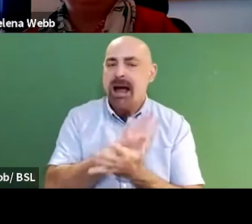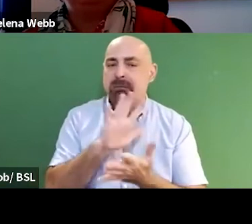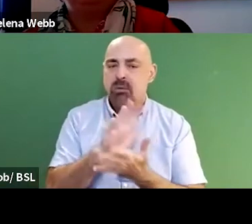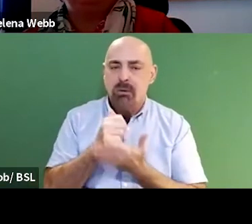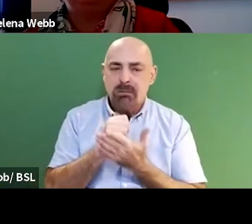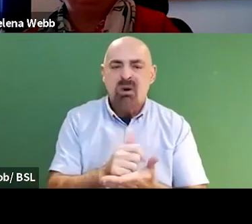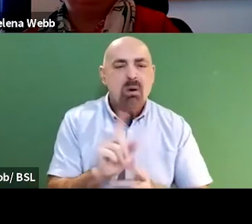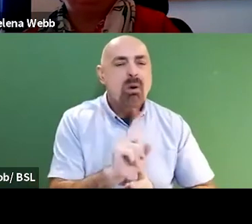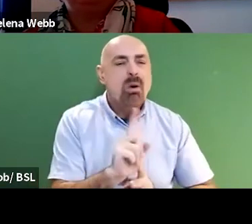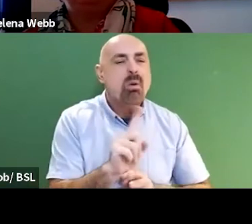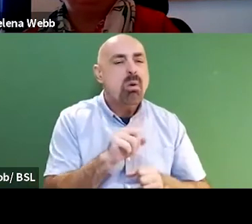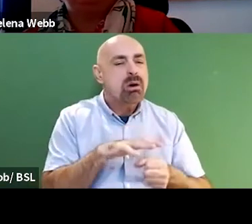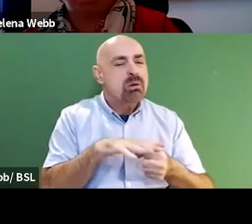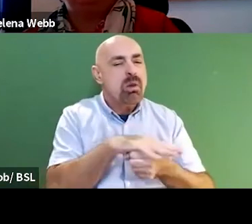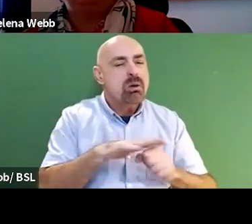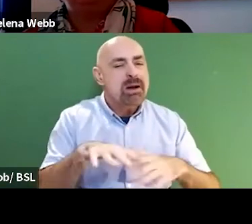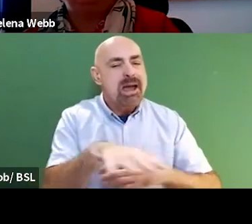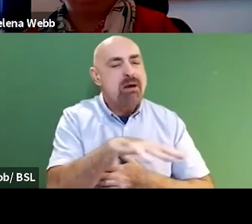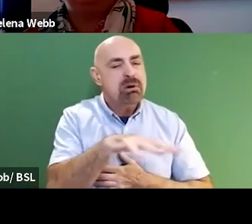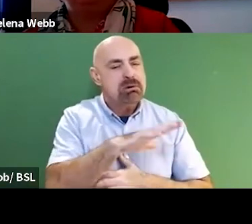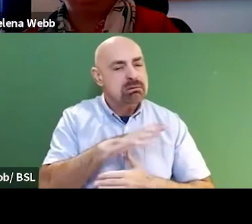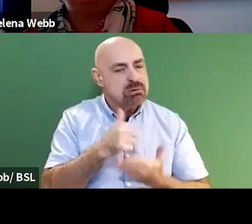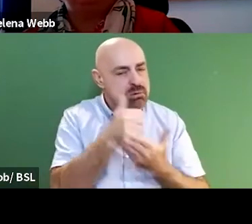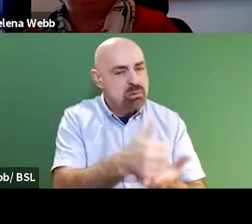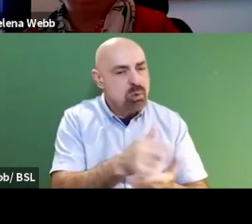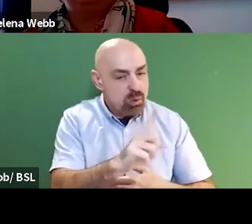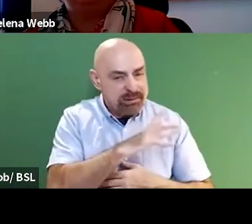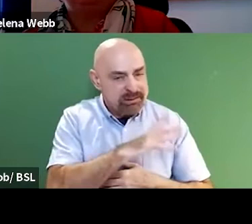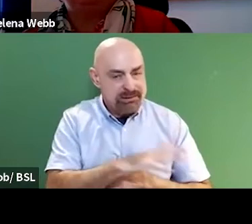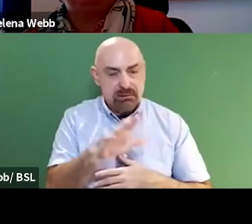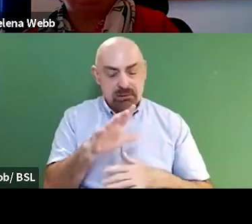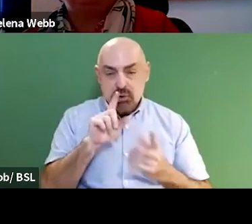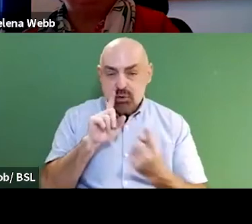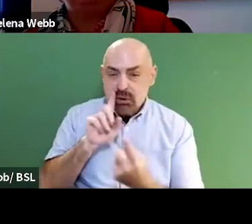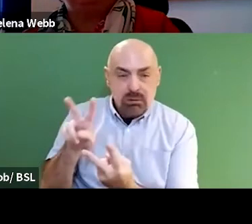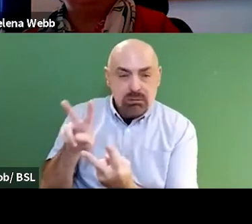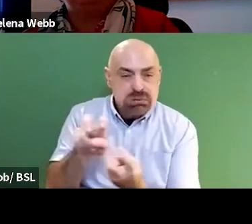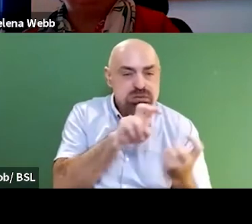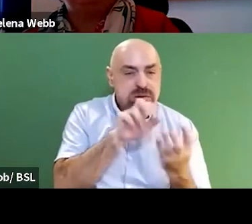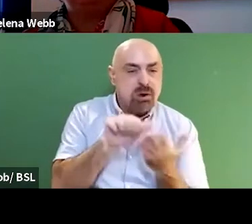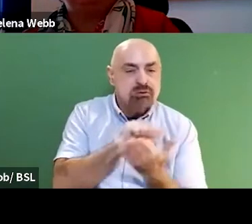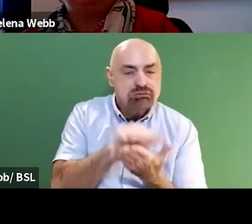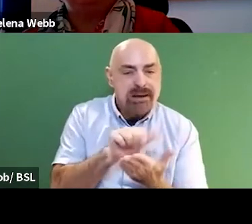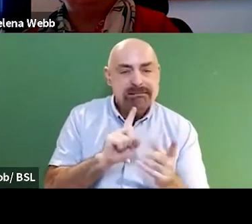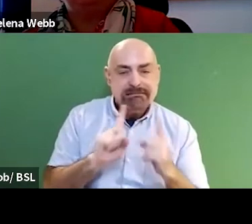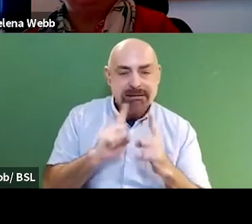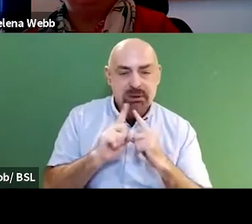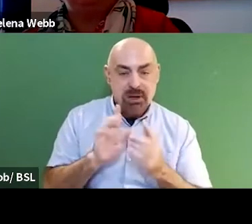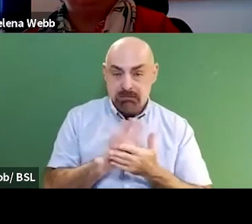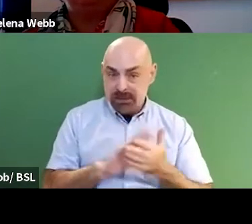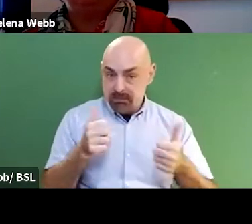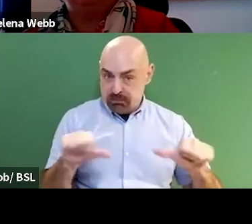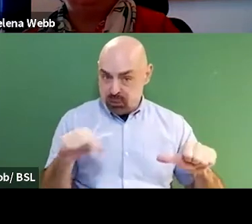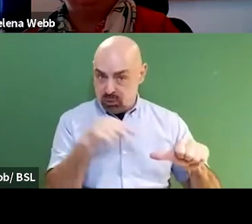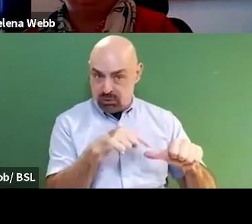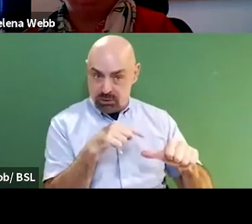kind of support local areas need to be collecting the right kind of data that tells you about the difference that you've been making. It's really interesting seeing